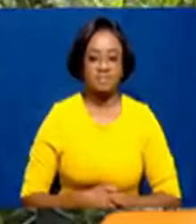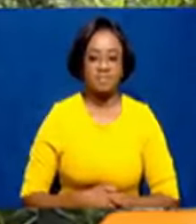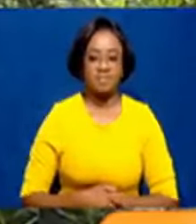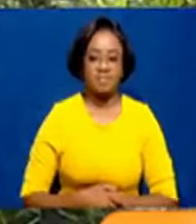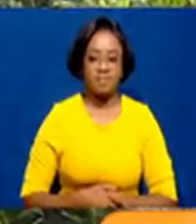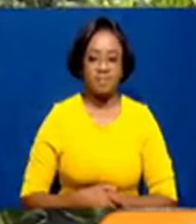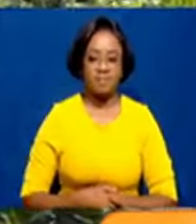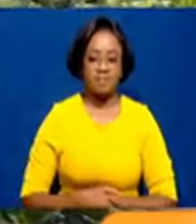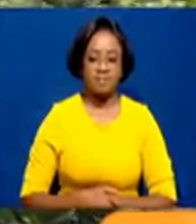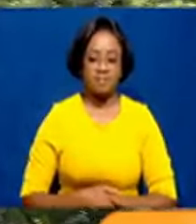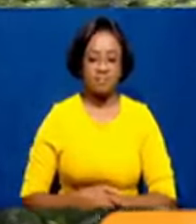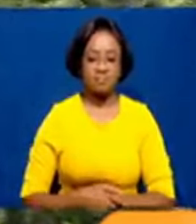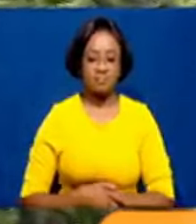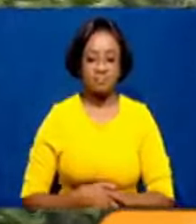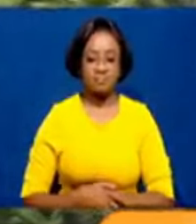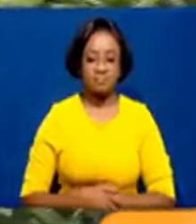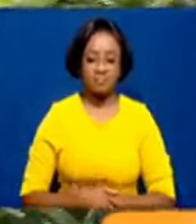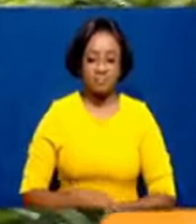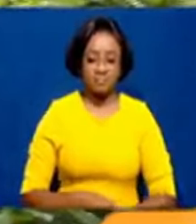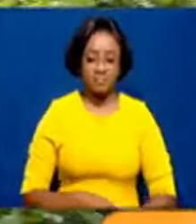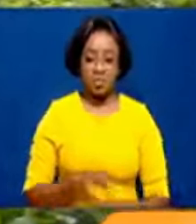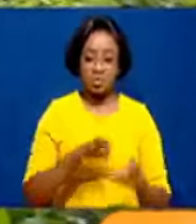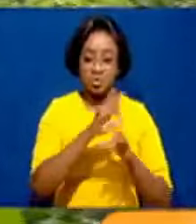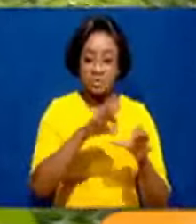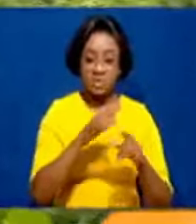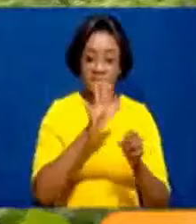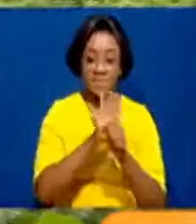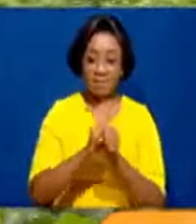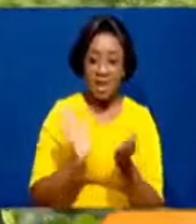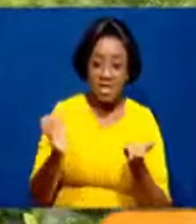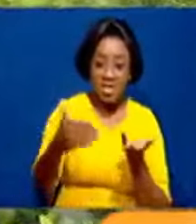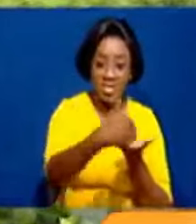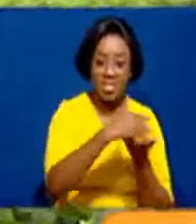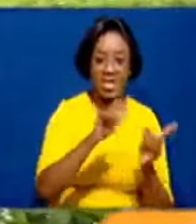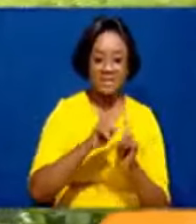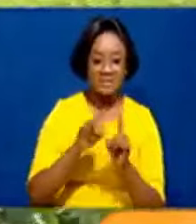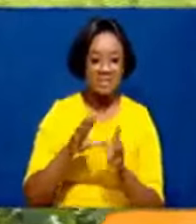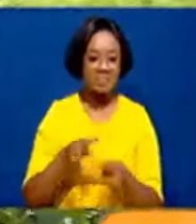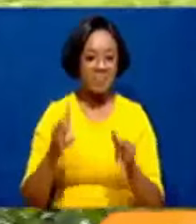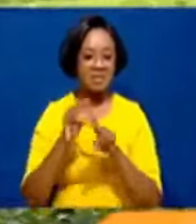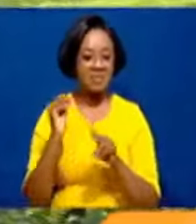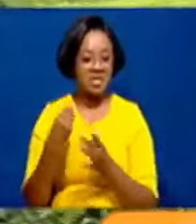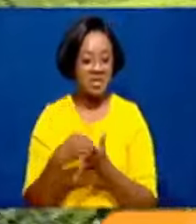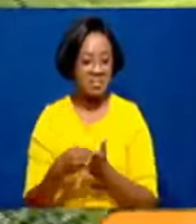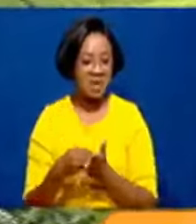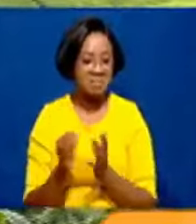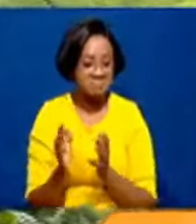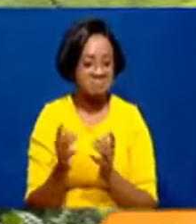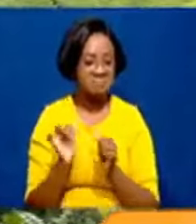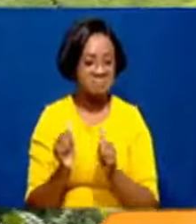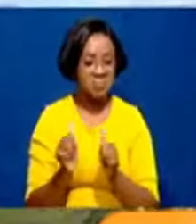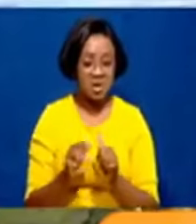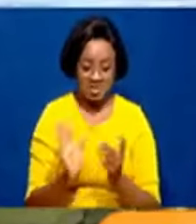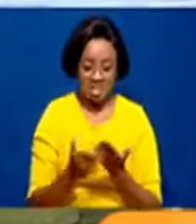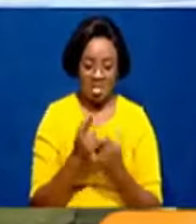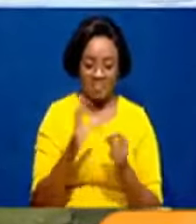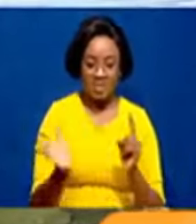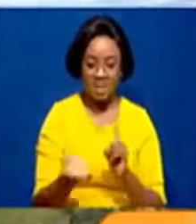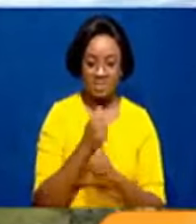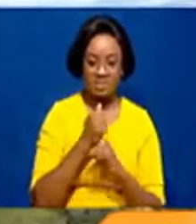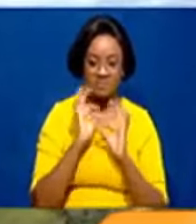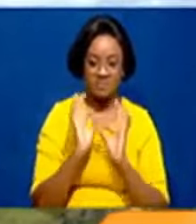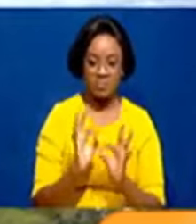A weaker shilling and higher tea volumes ensured that the country's top export earner finished the year 2023 on a